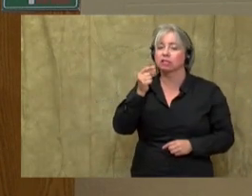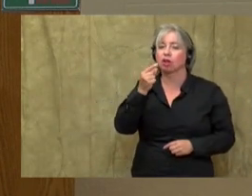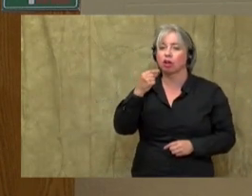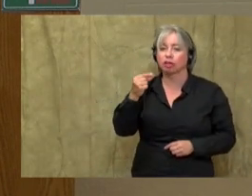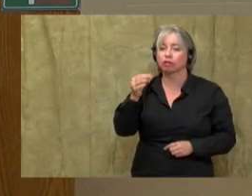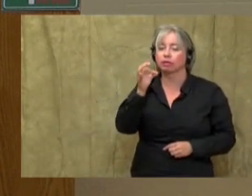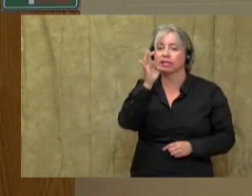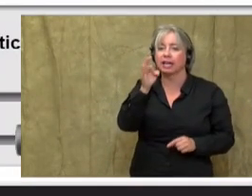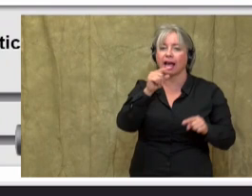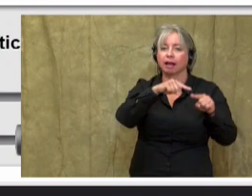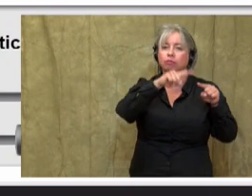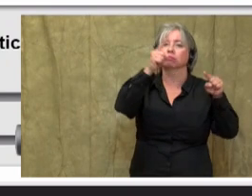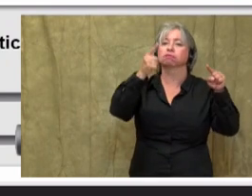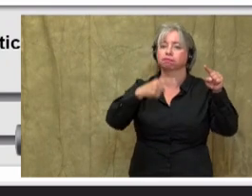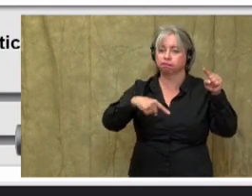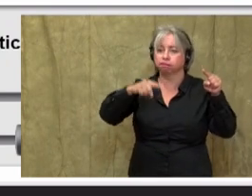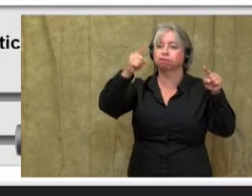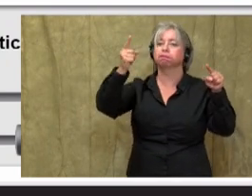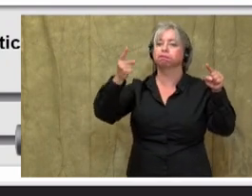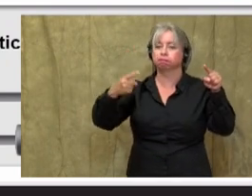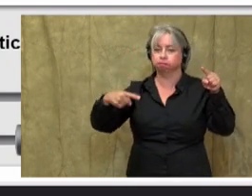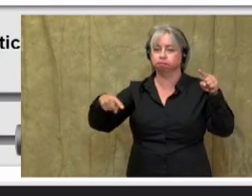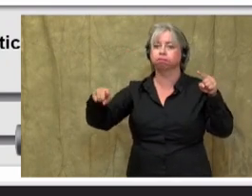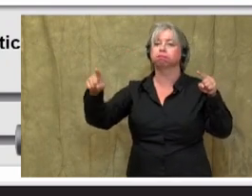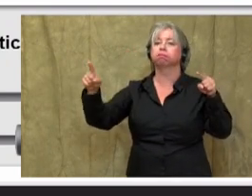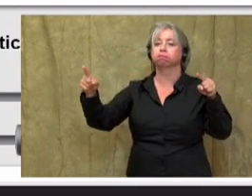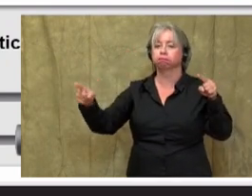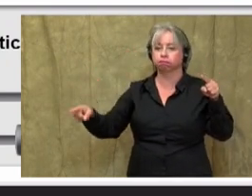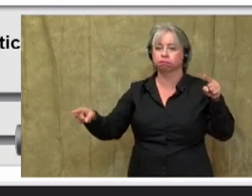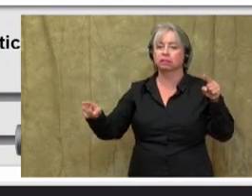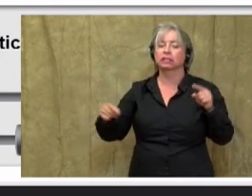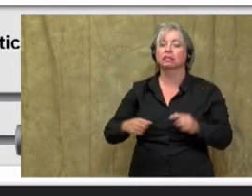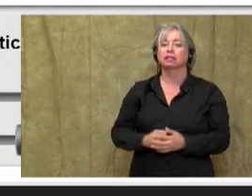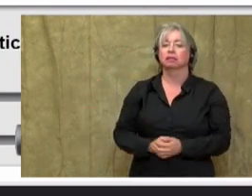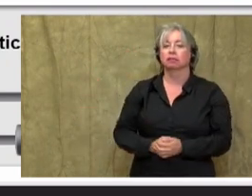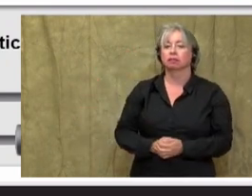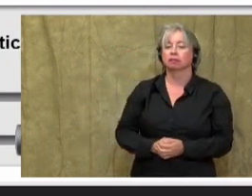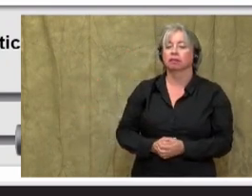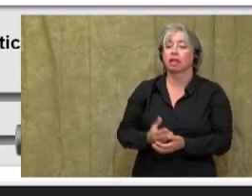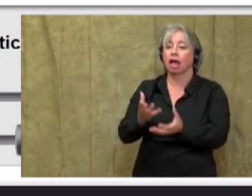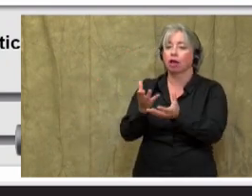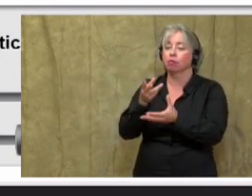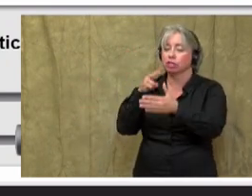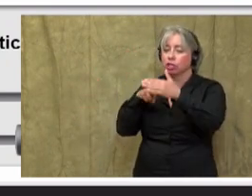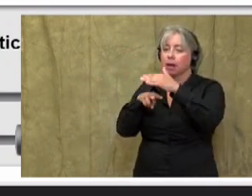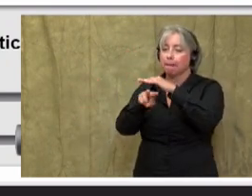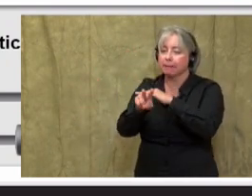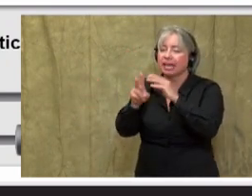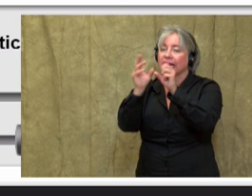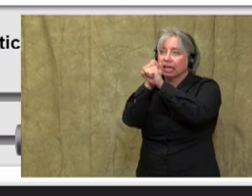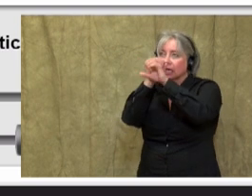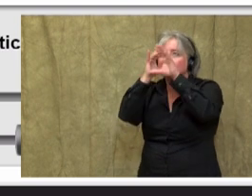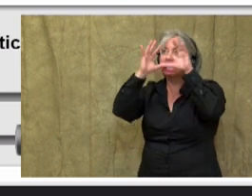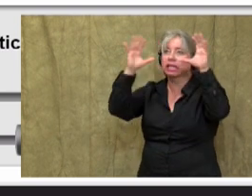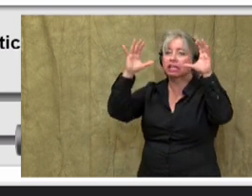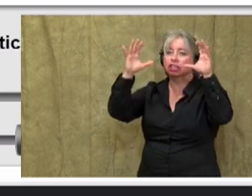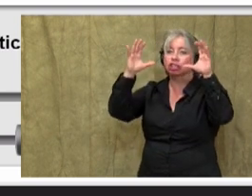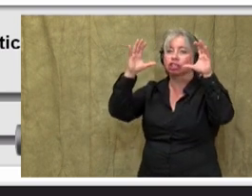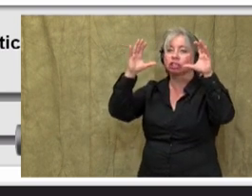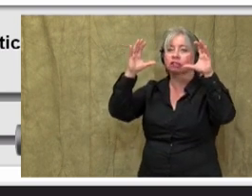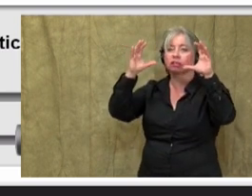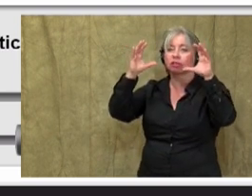the matter was displaced, as the energy went through. I want you to picture or predict in your mind what this should look like if